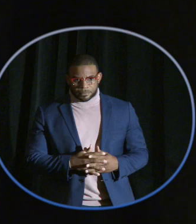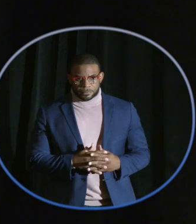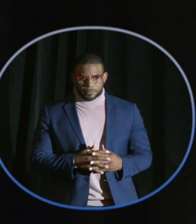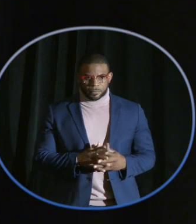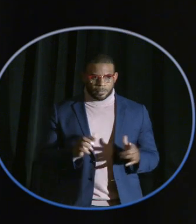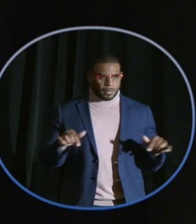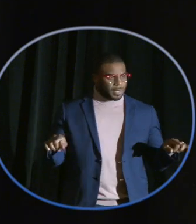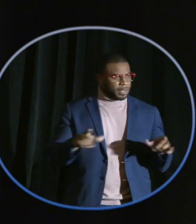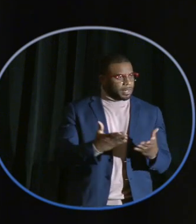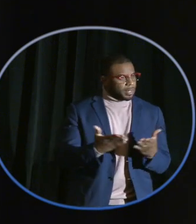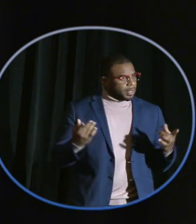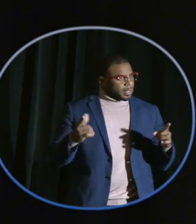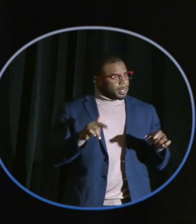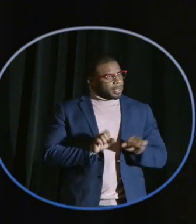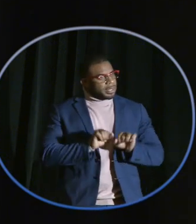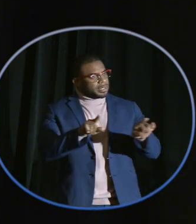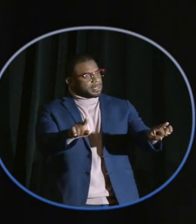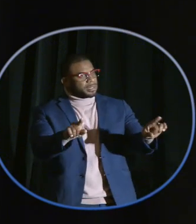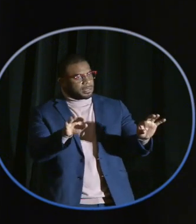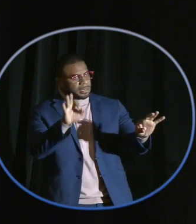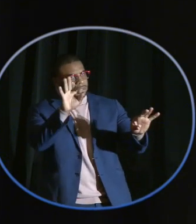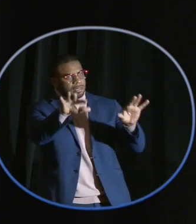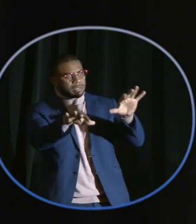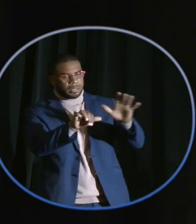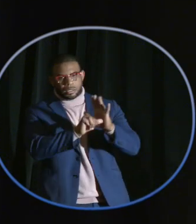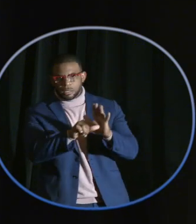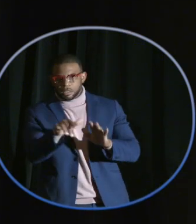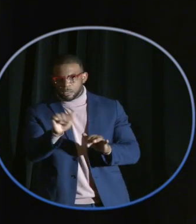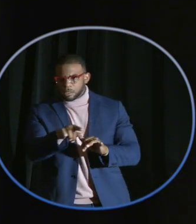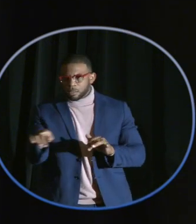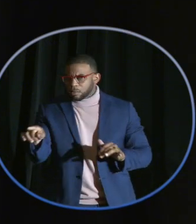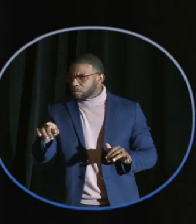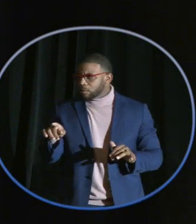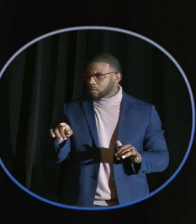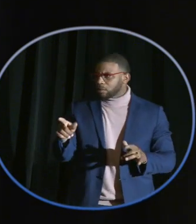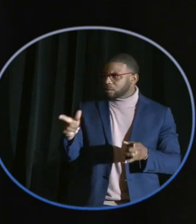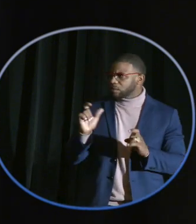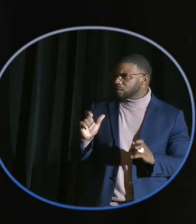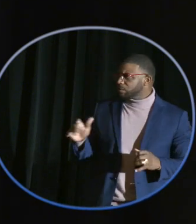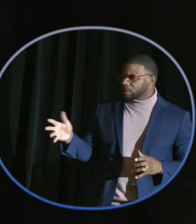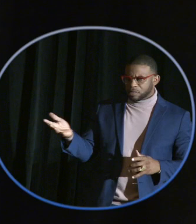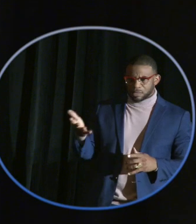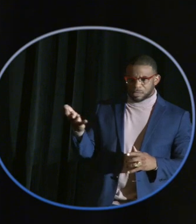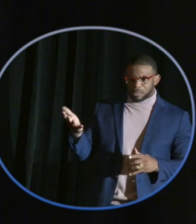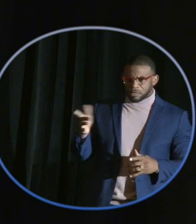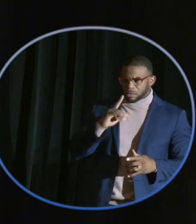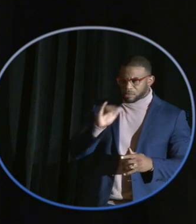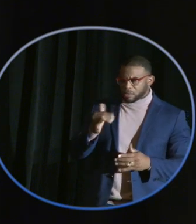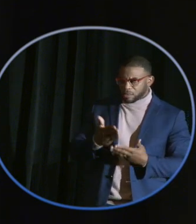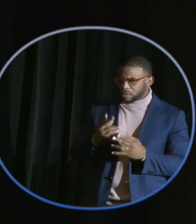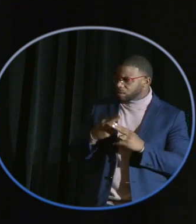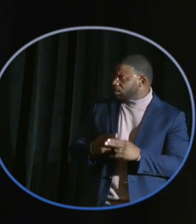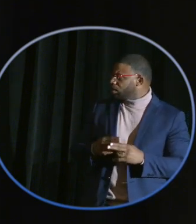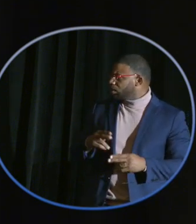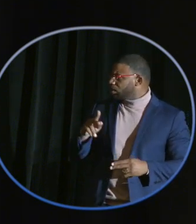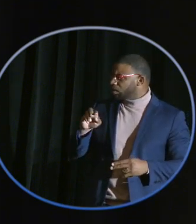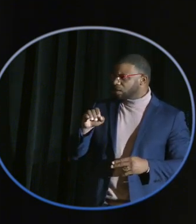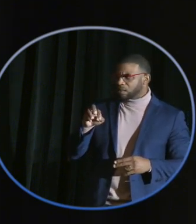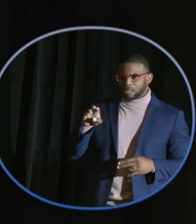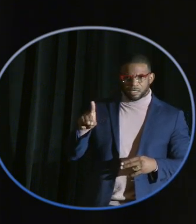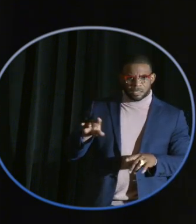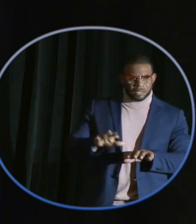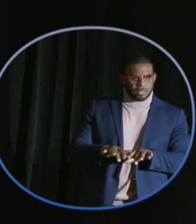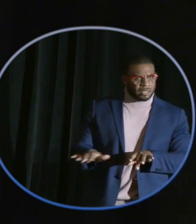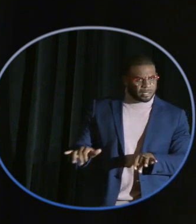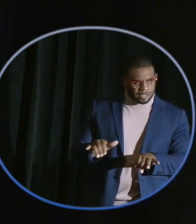As these things happen, I sent out a small request. Marco, can you get me, what is that thing called, a keyboard?